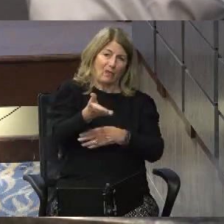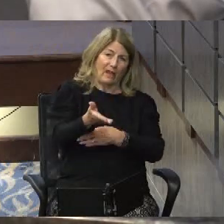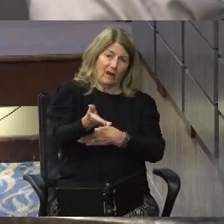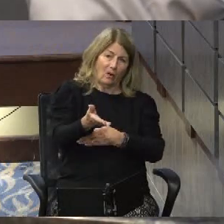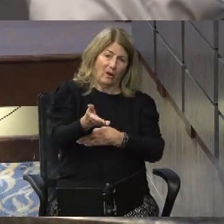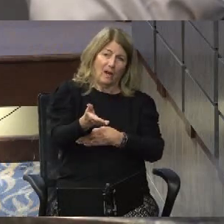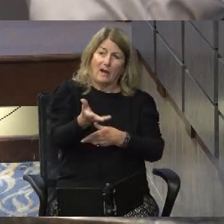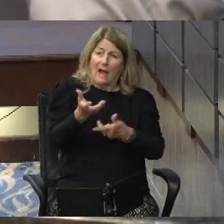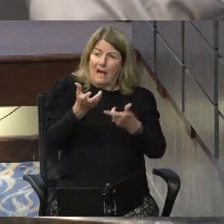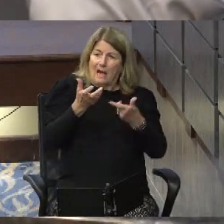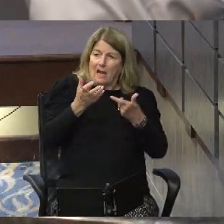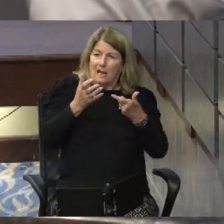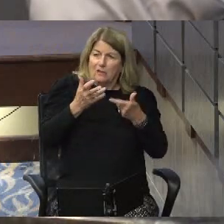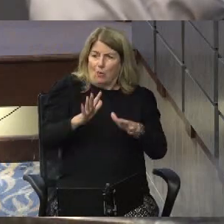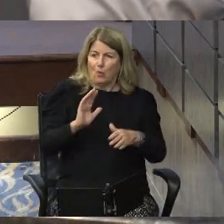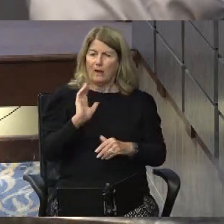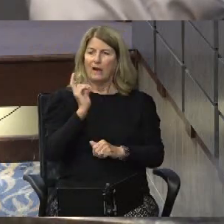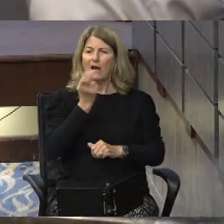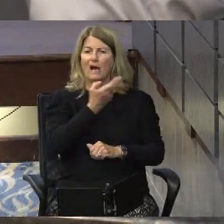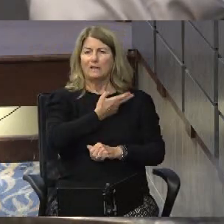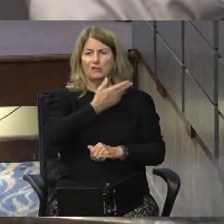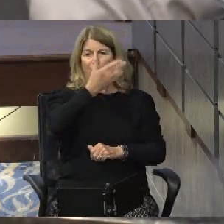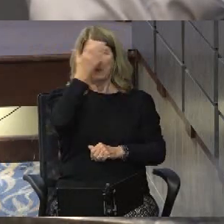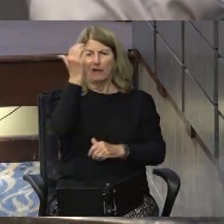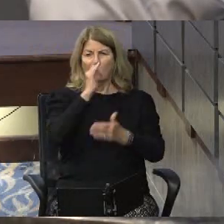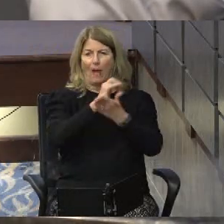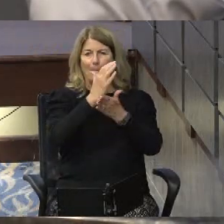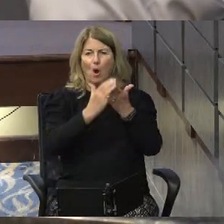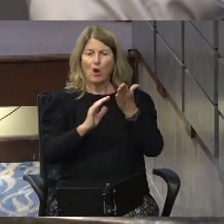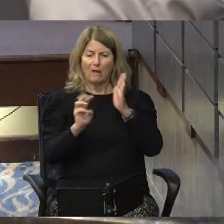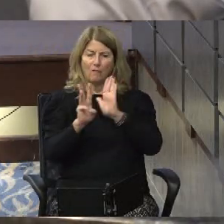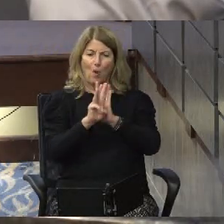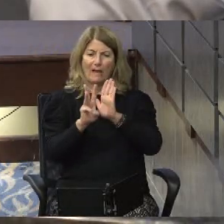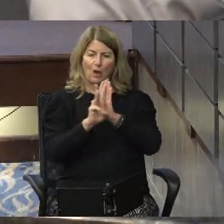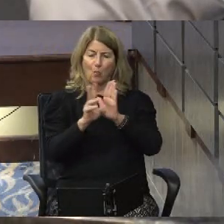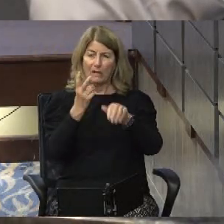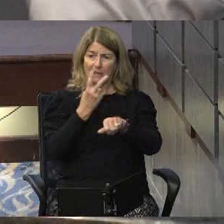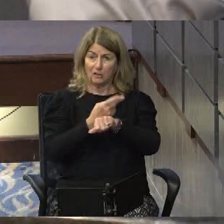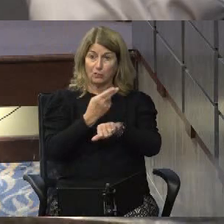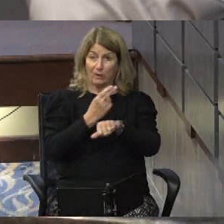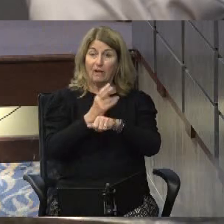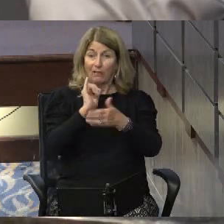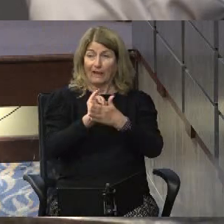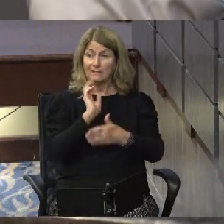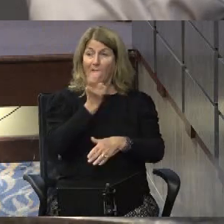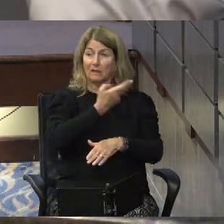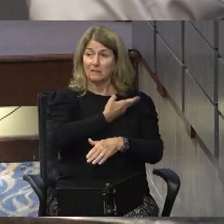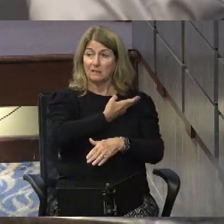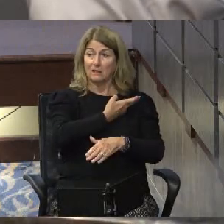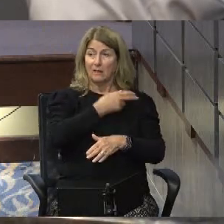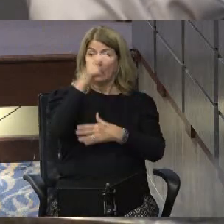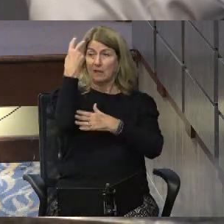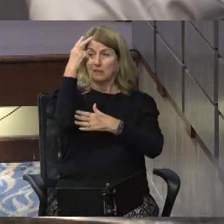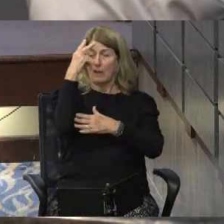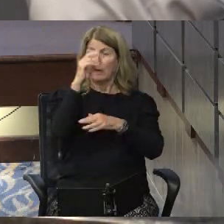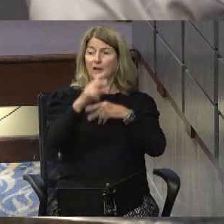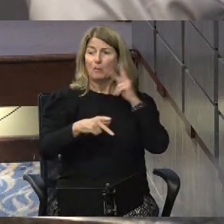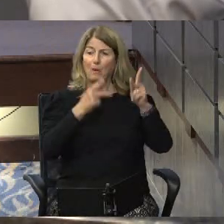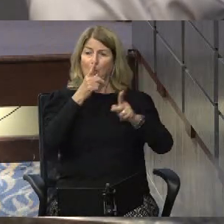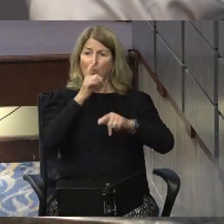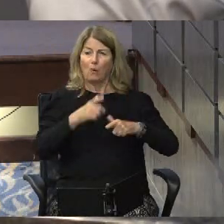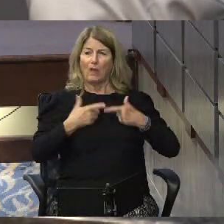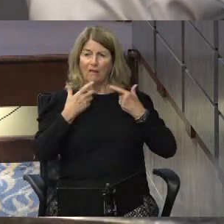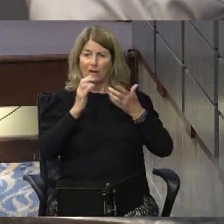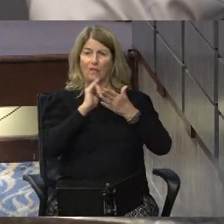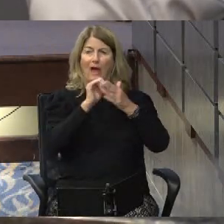I don't want us to forget that part of Waco's history, which is us, the Hispanic people that lived in that area